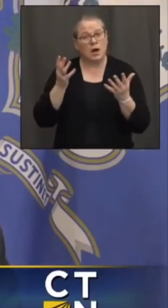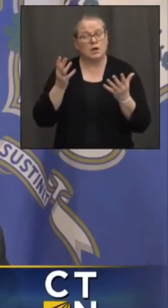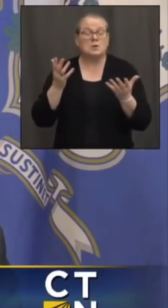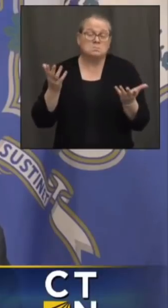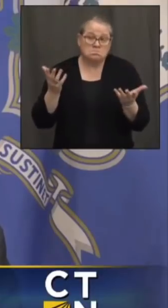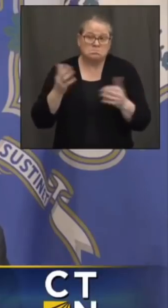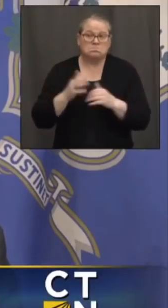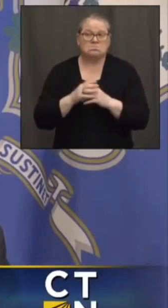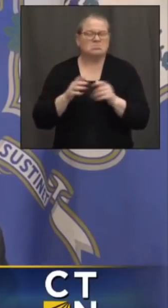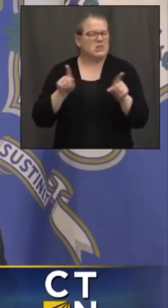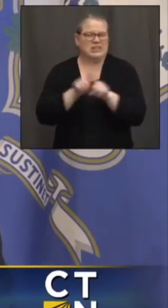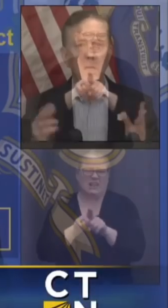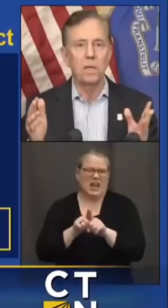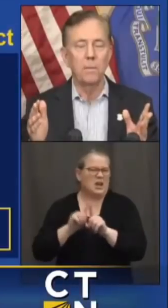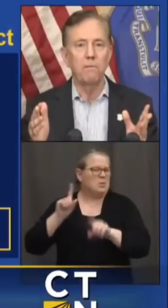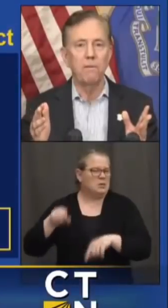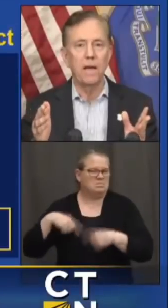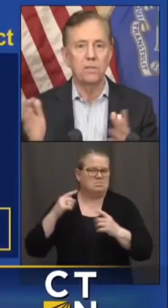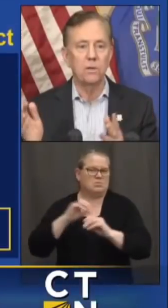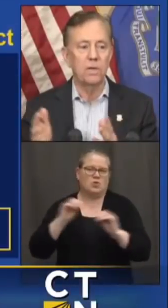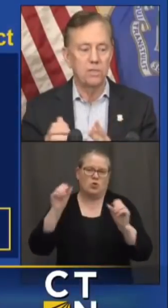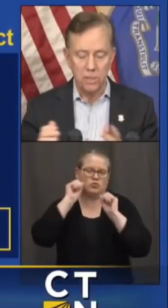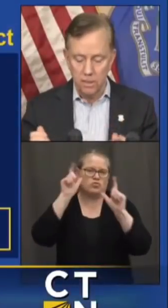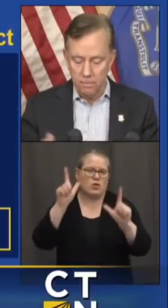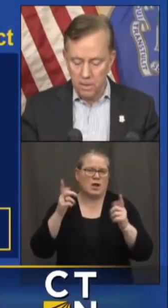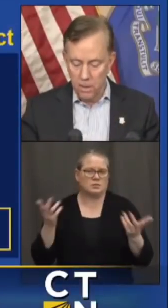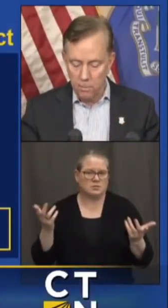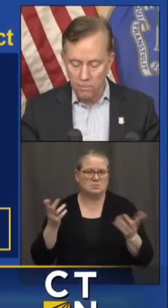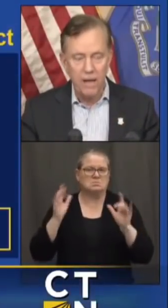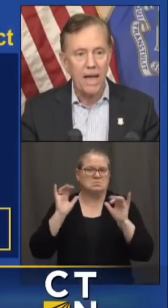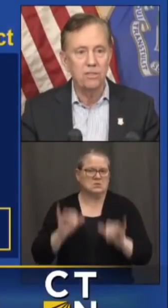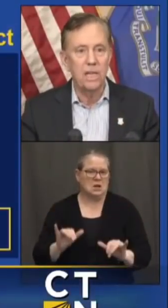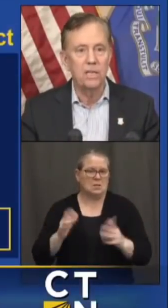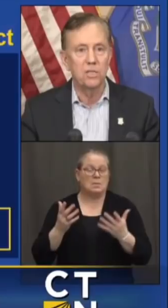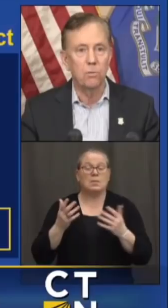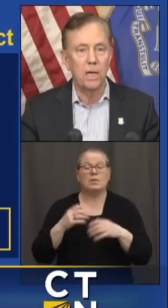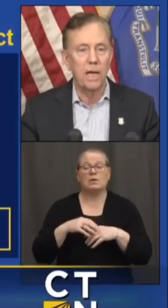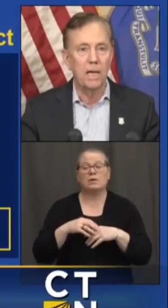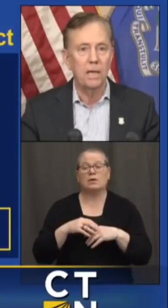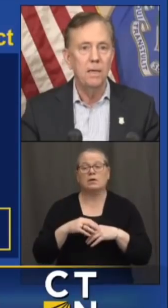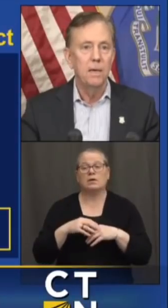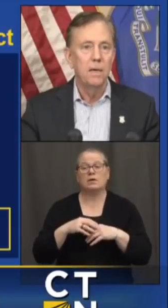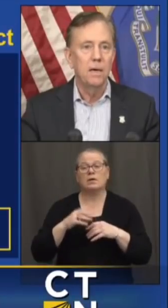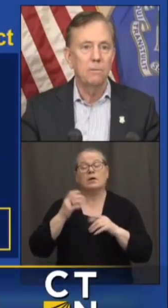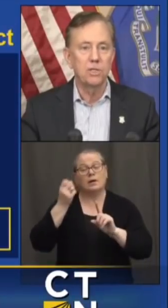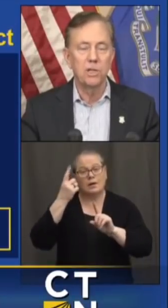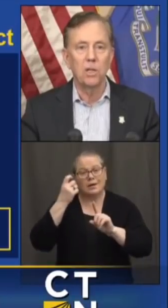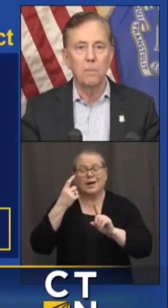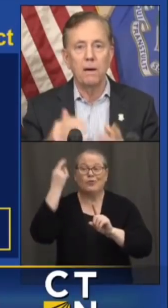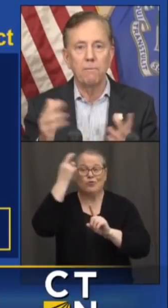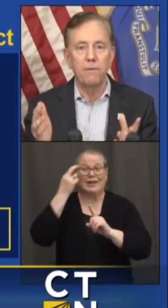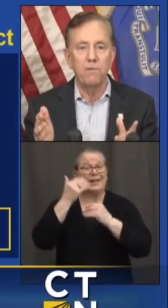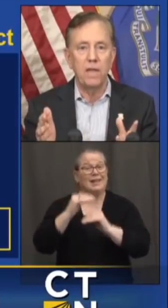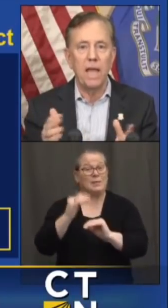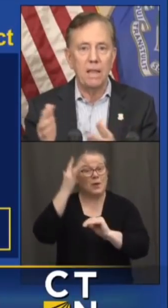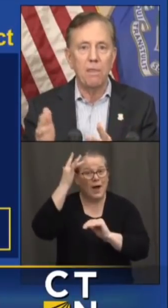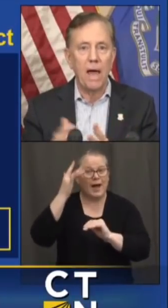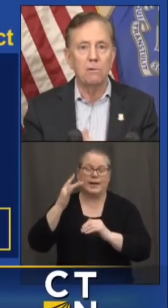No surprises here. Our only limiting factor is the number of vaccines that we're getting. We're still at